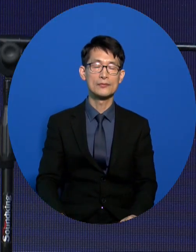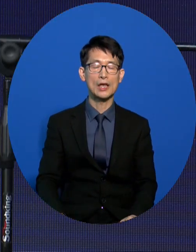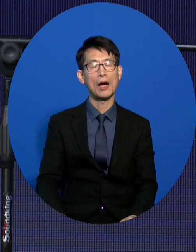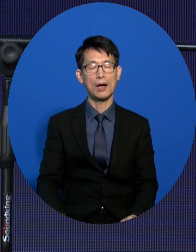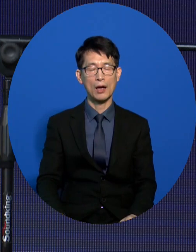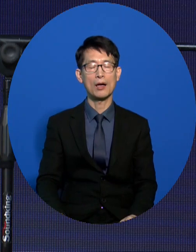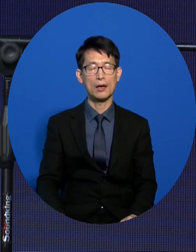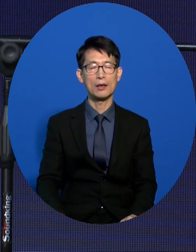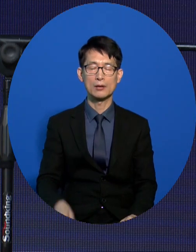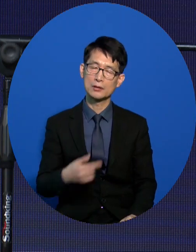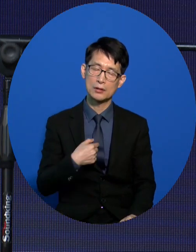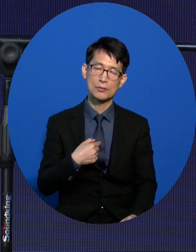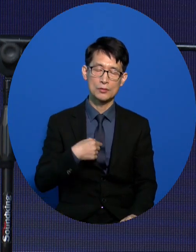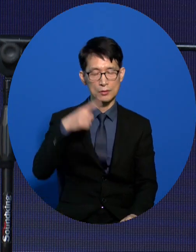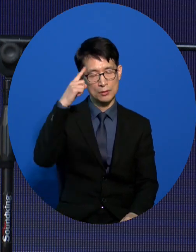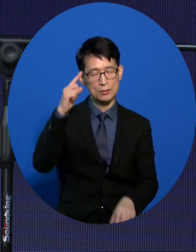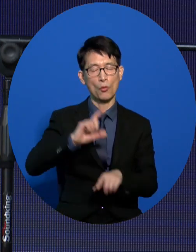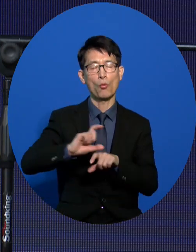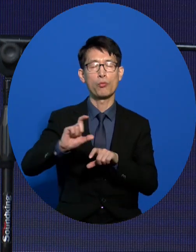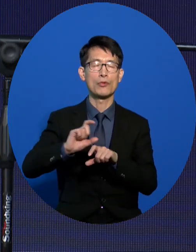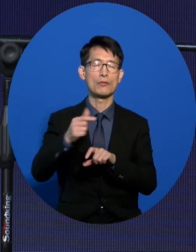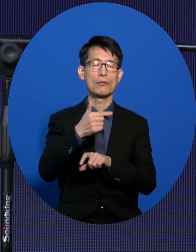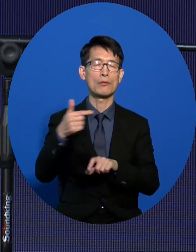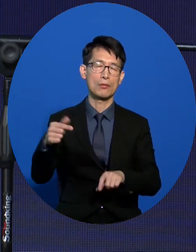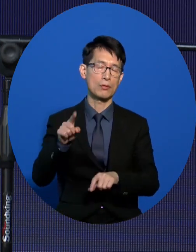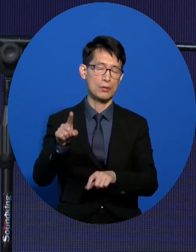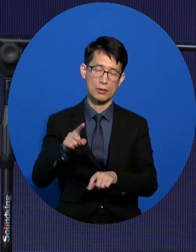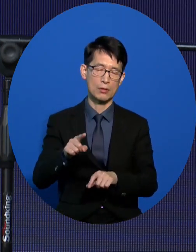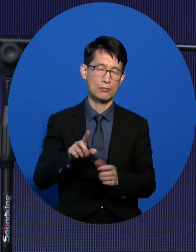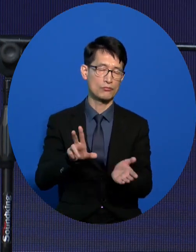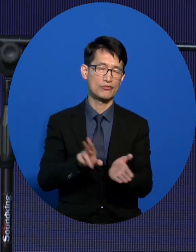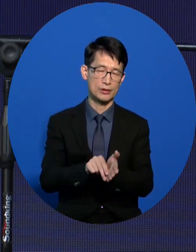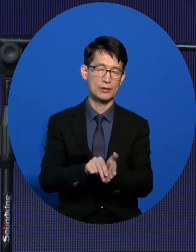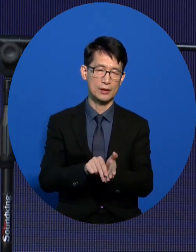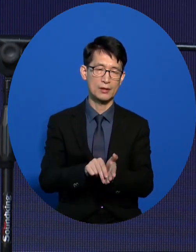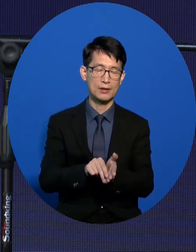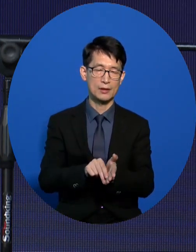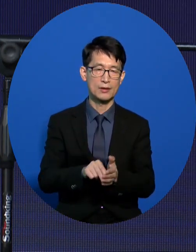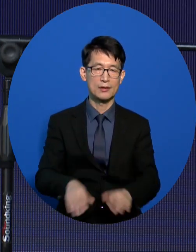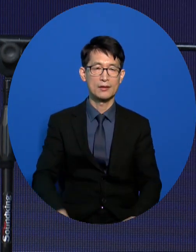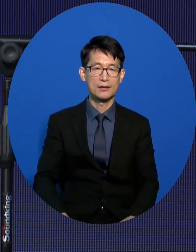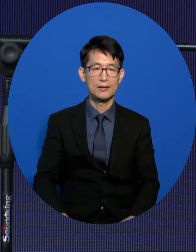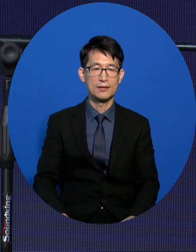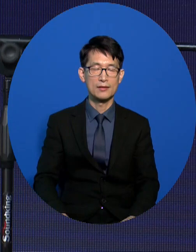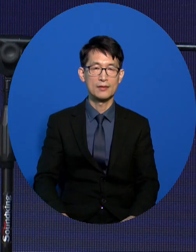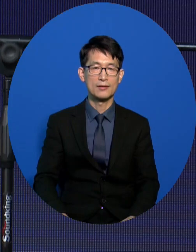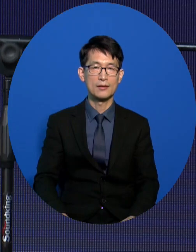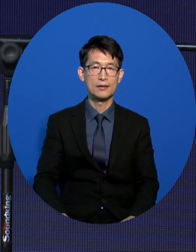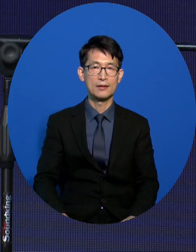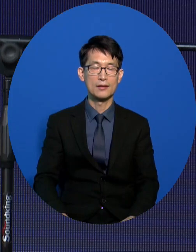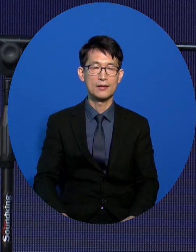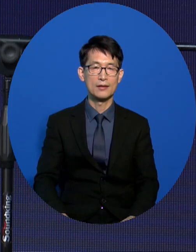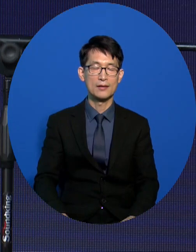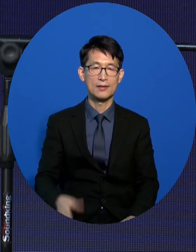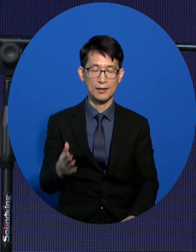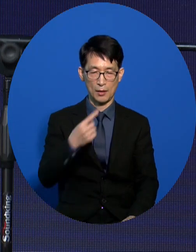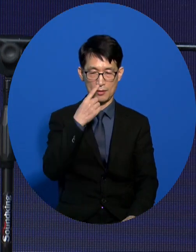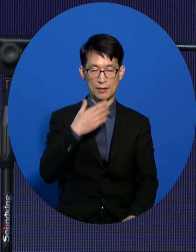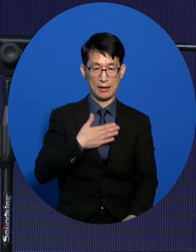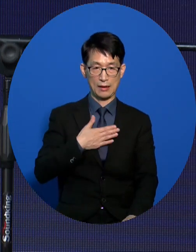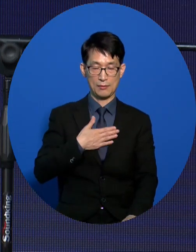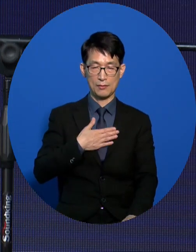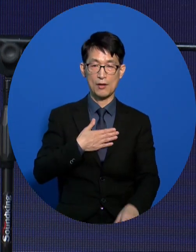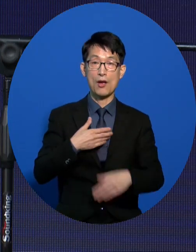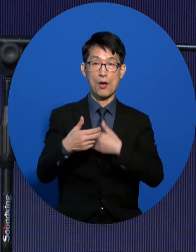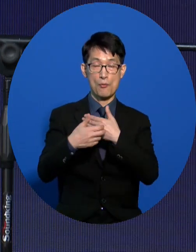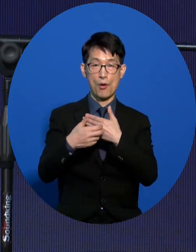kind of services should be added? Yes, this is something which I regard to be quite unfortunate, because I myself,